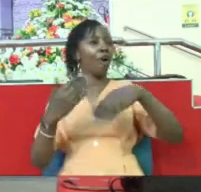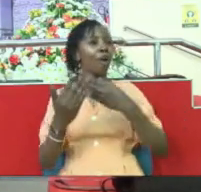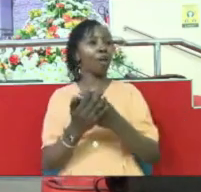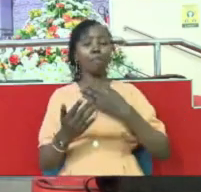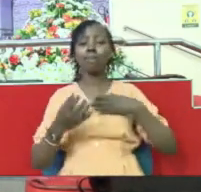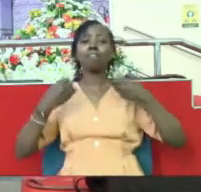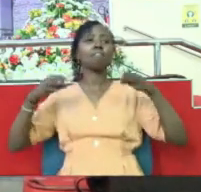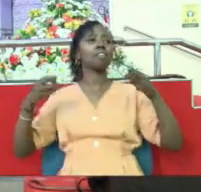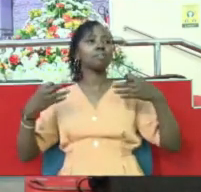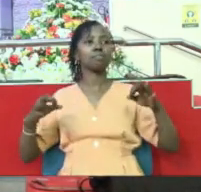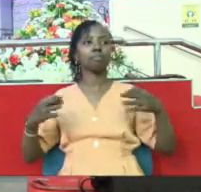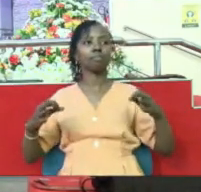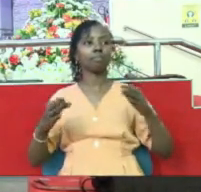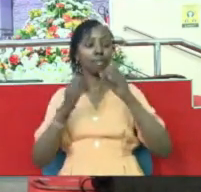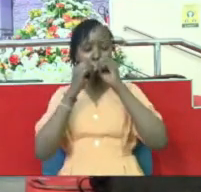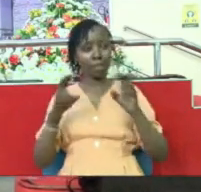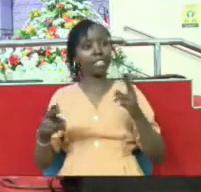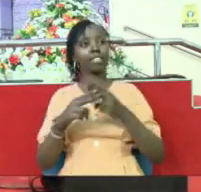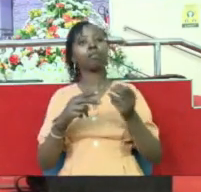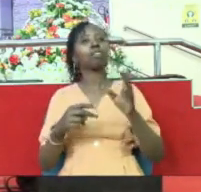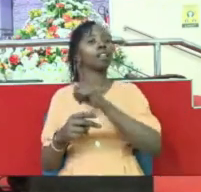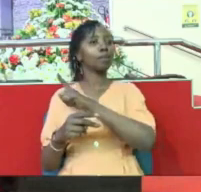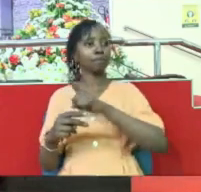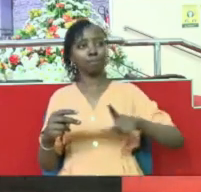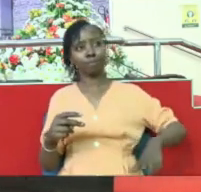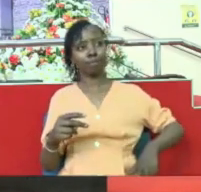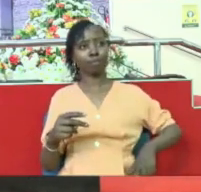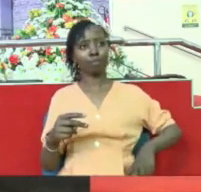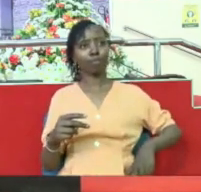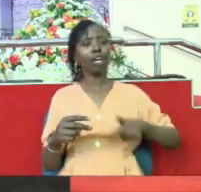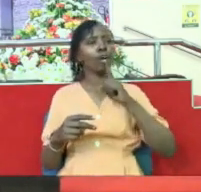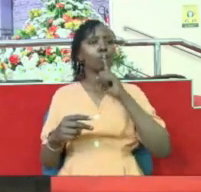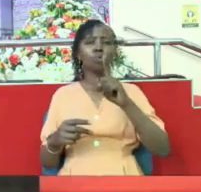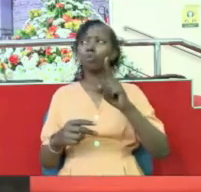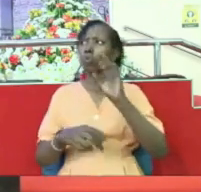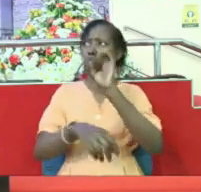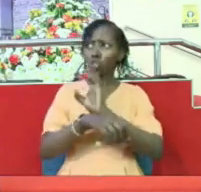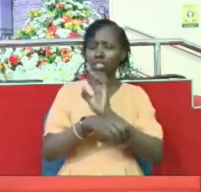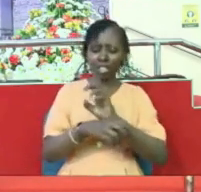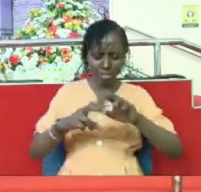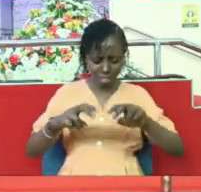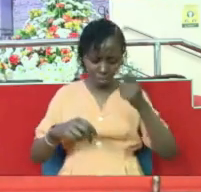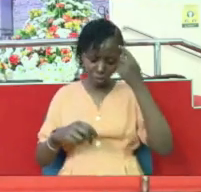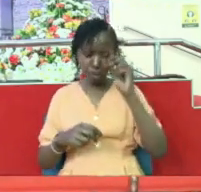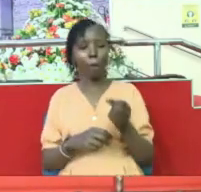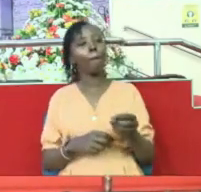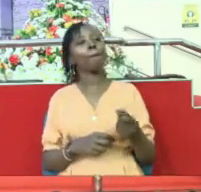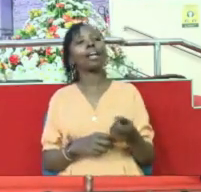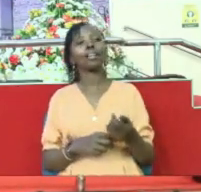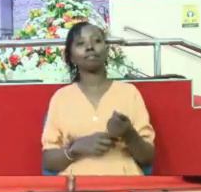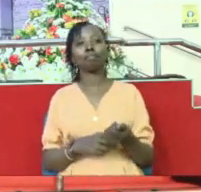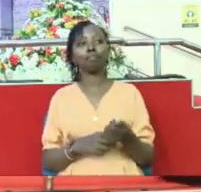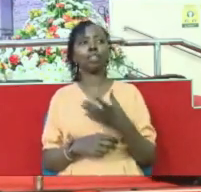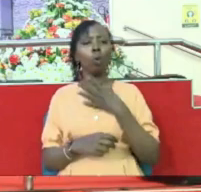niko uhuru kwa hakika. Blessed be the name of the Lord. Jina la Bwana libarikiwe. So the church, we have been looking for money. Kwa hivyo kama kanisa tumekuwa tukiangalia pesa. We wanted